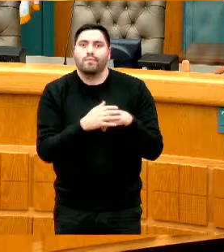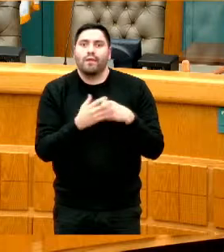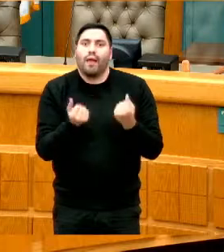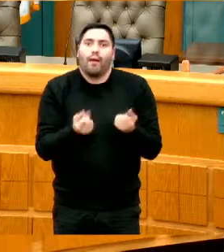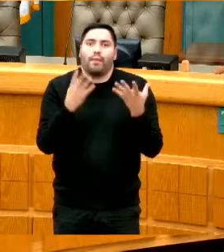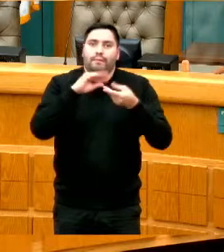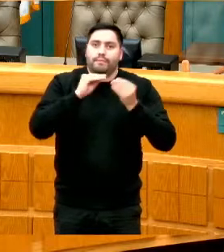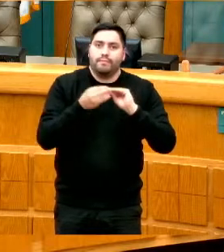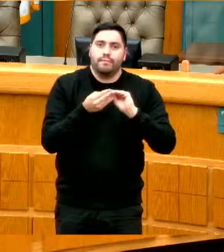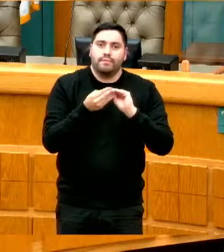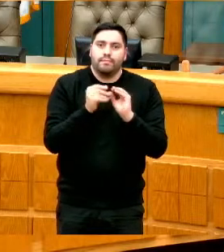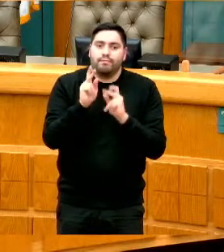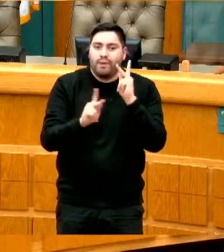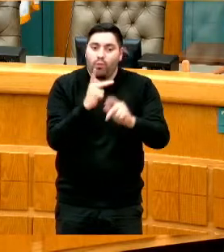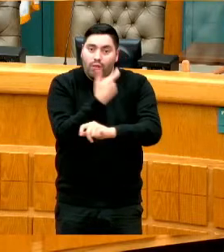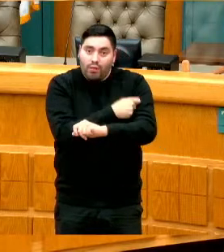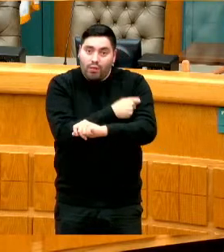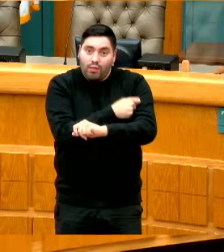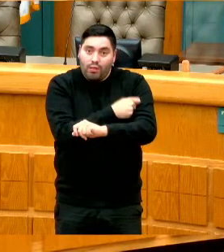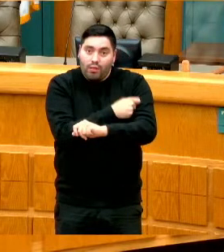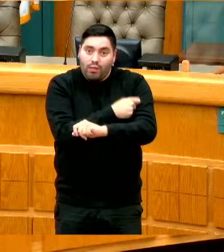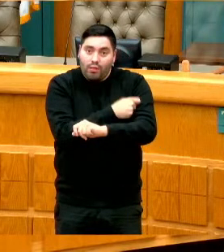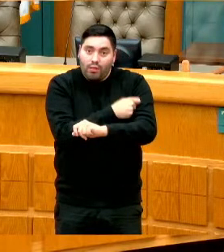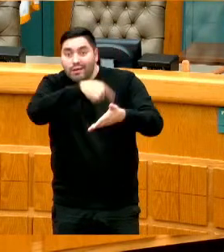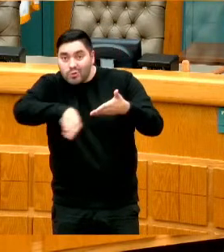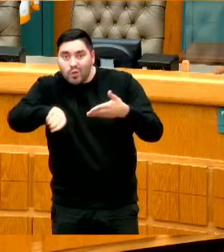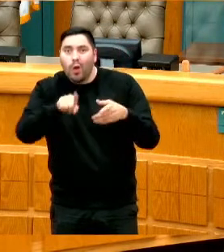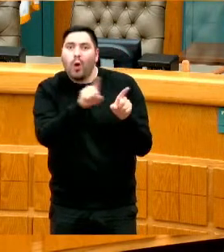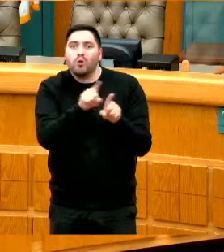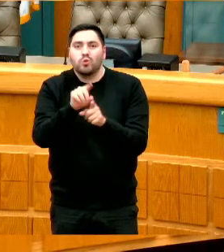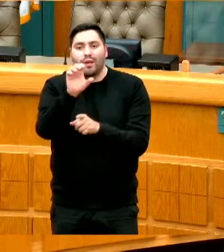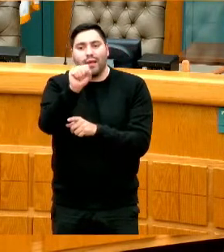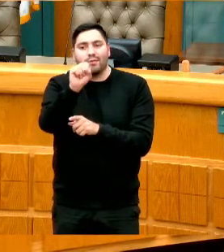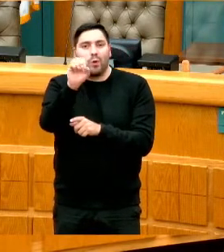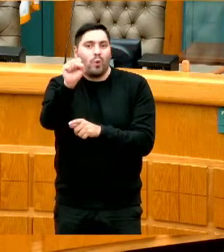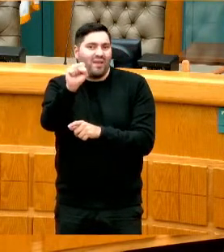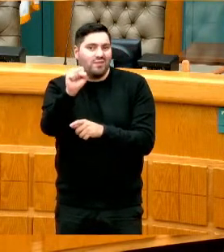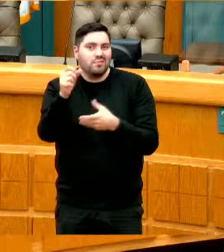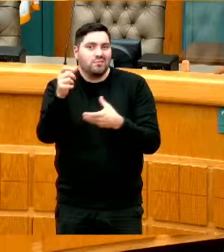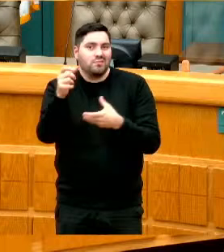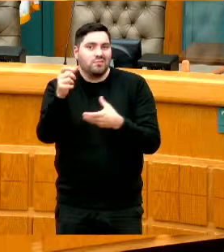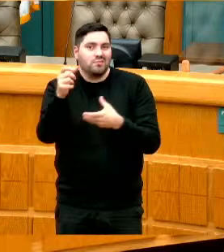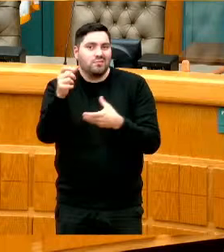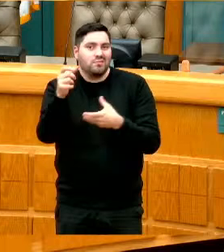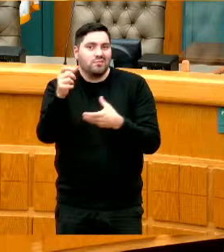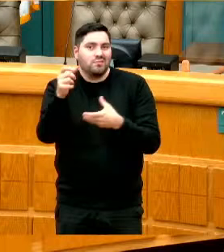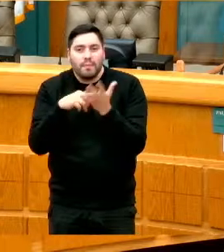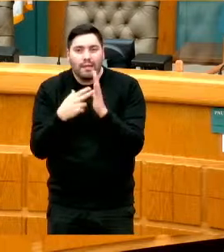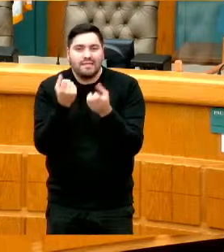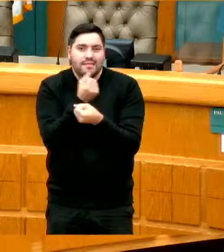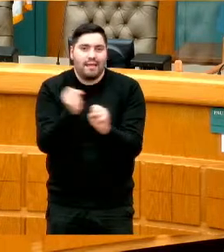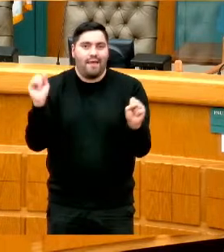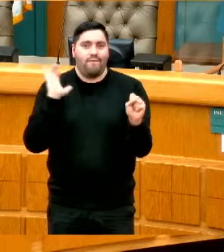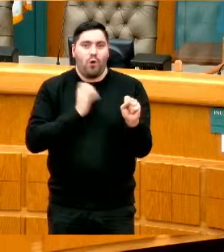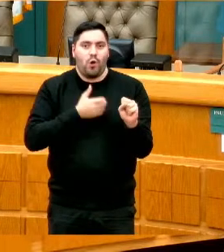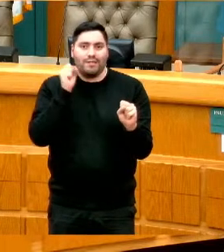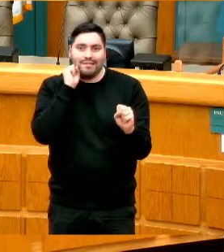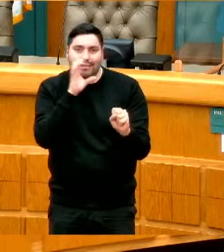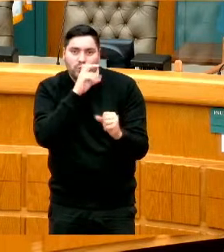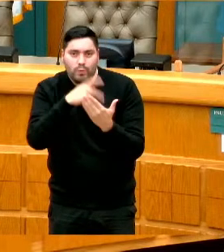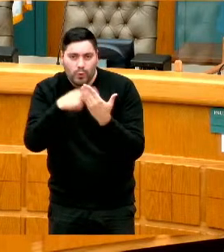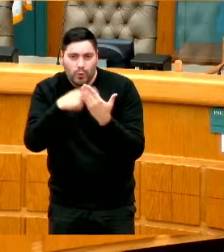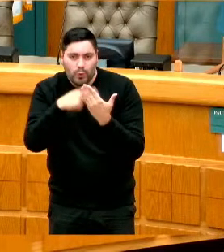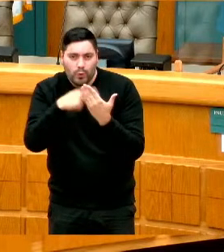week coming up, and talk about the Save Our Senior program. That'll be my portion of this afternoon's briefing. So